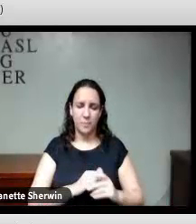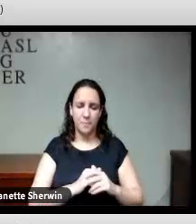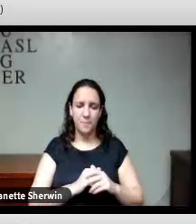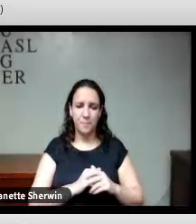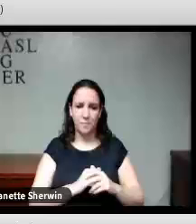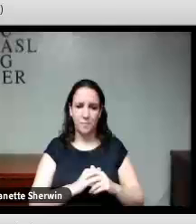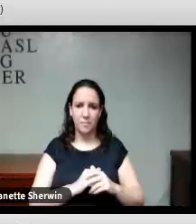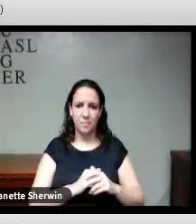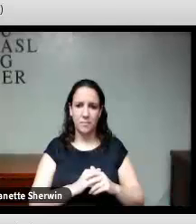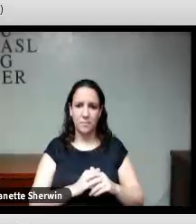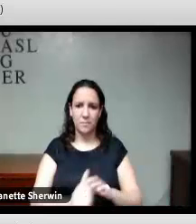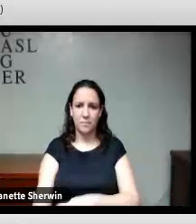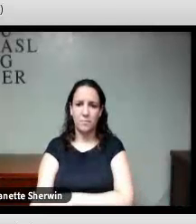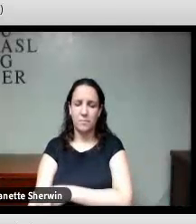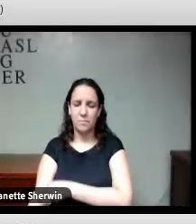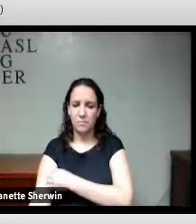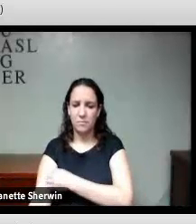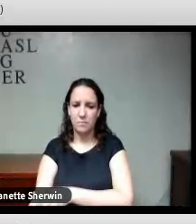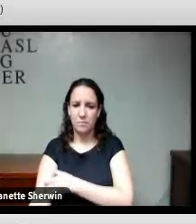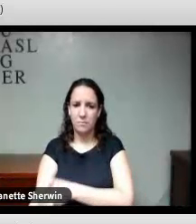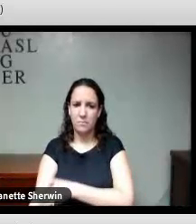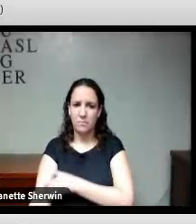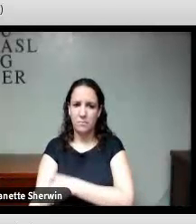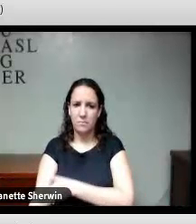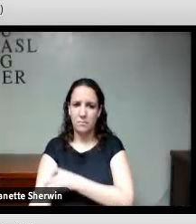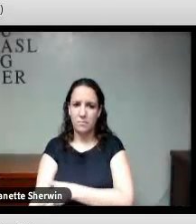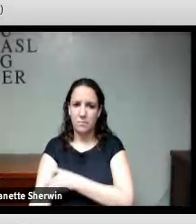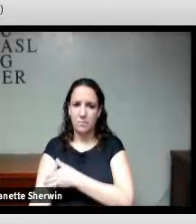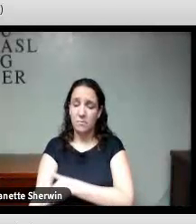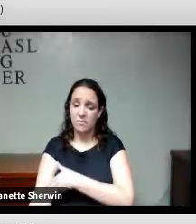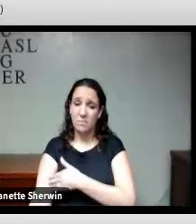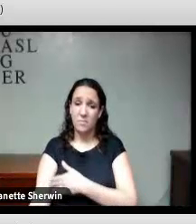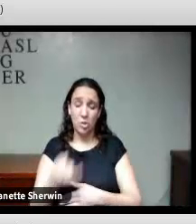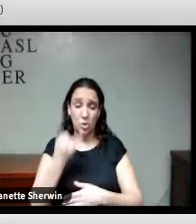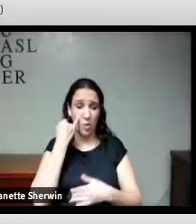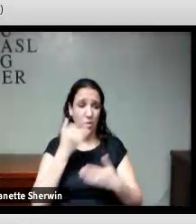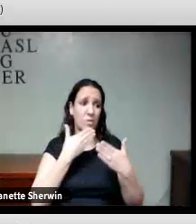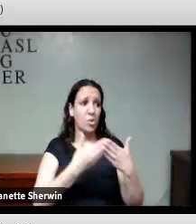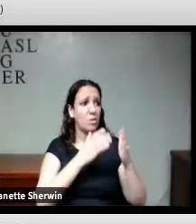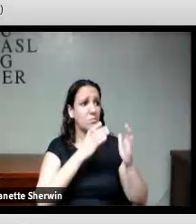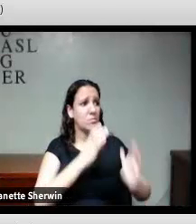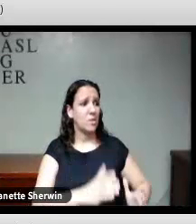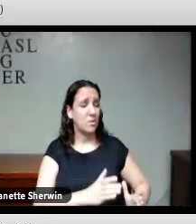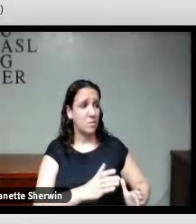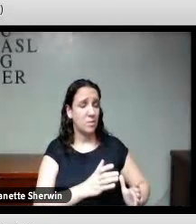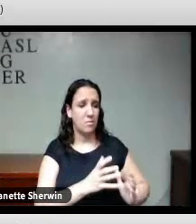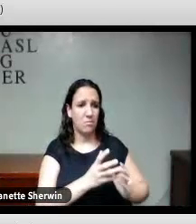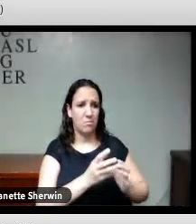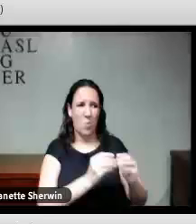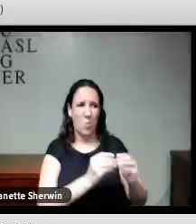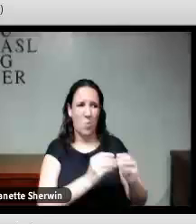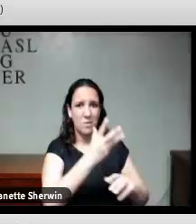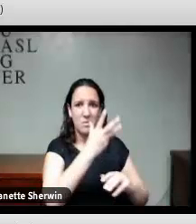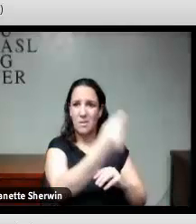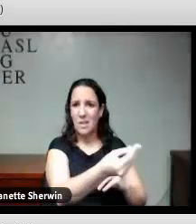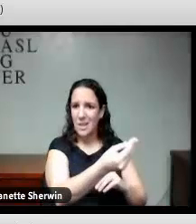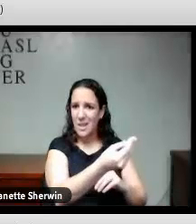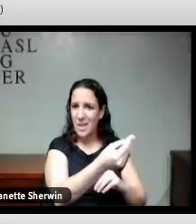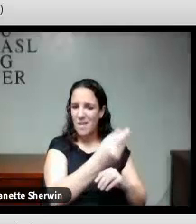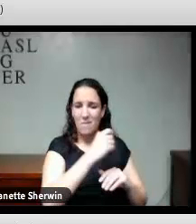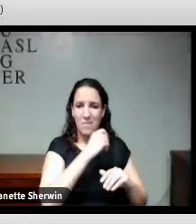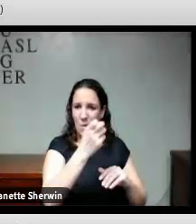to us, I think, when we lose the ones who have been loyal because they had a negative experience. And something we need to recognize here